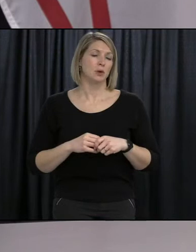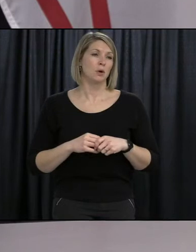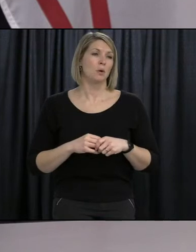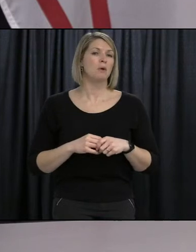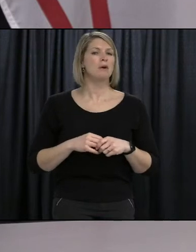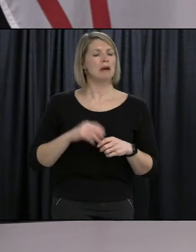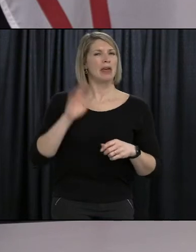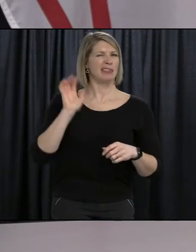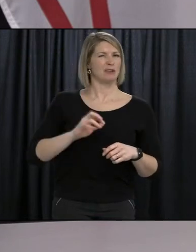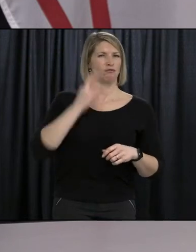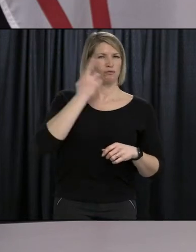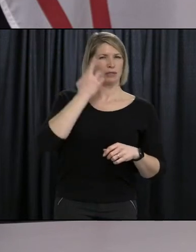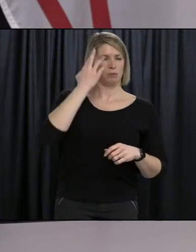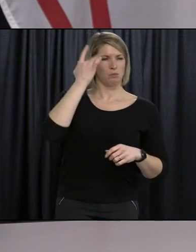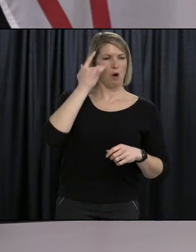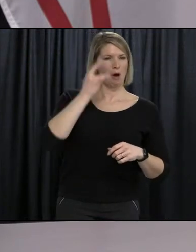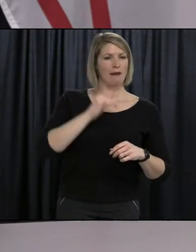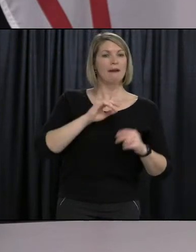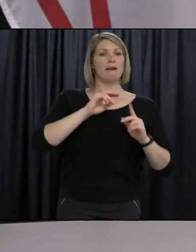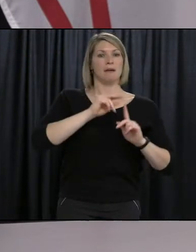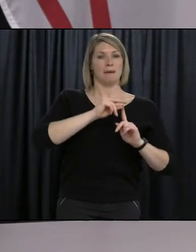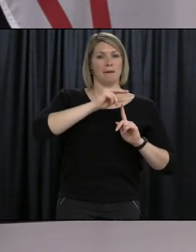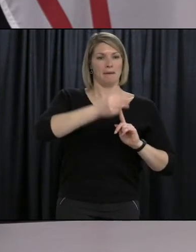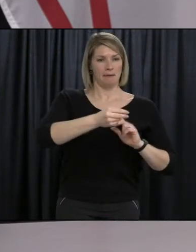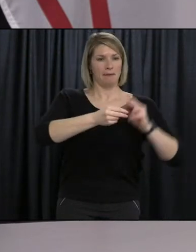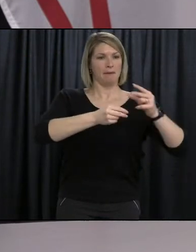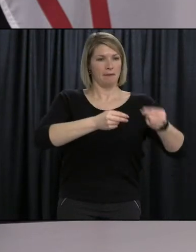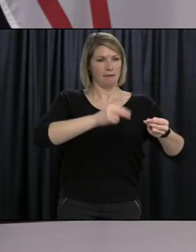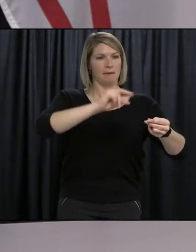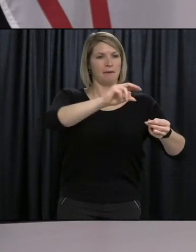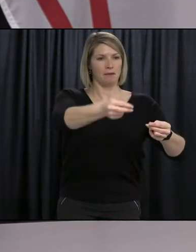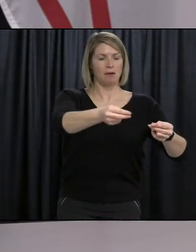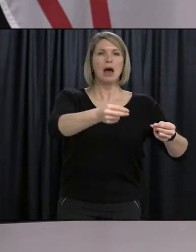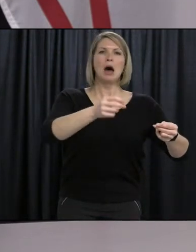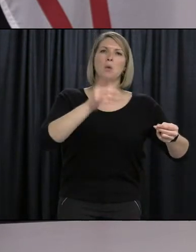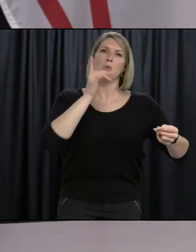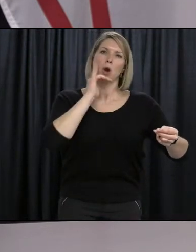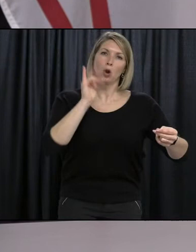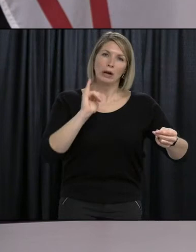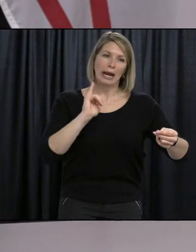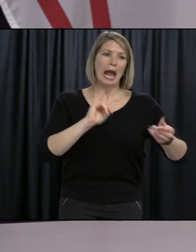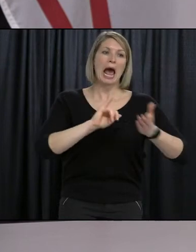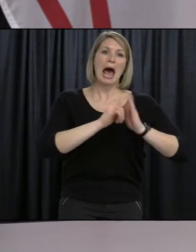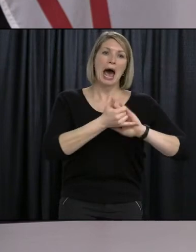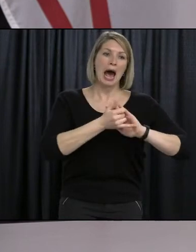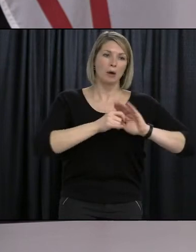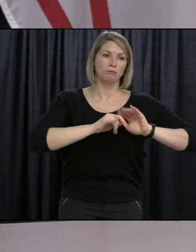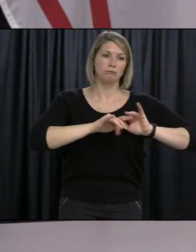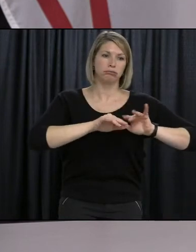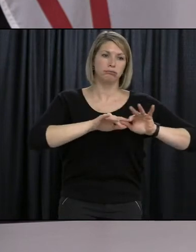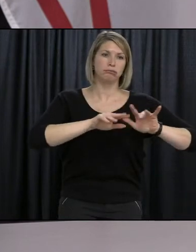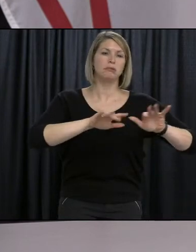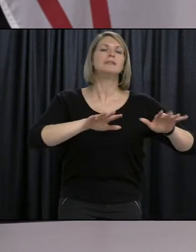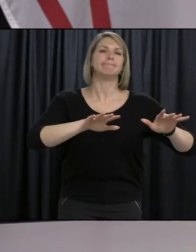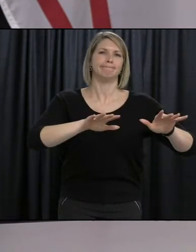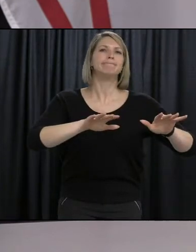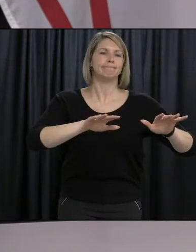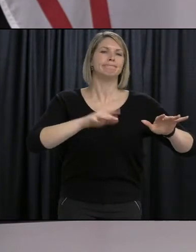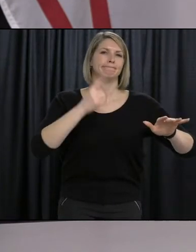been seeing with regard to transmission patterns, and certainly we are seeing, for the most part,